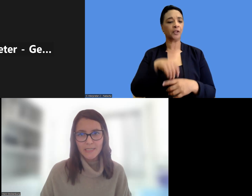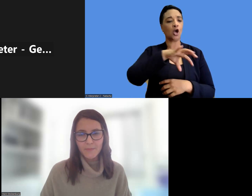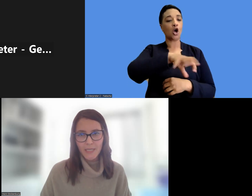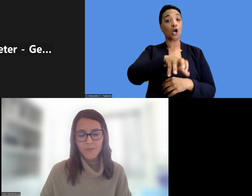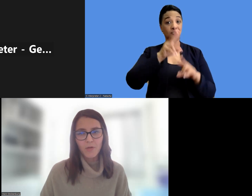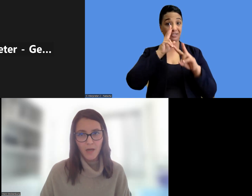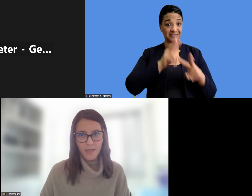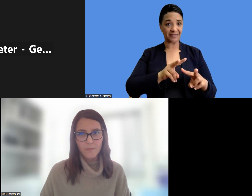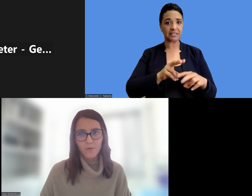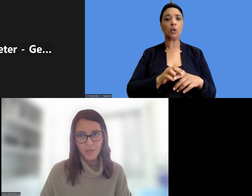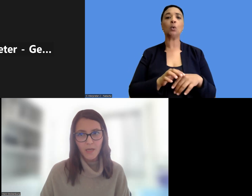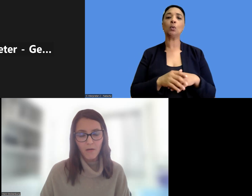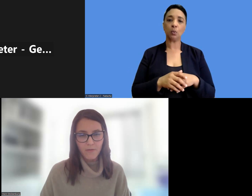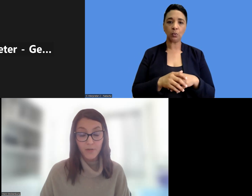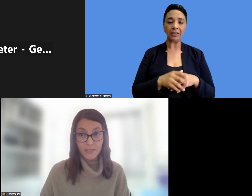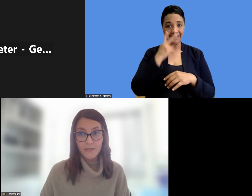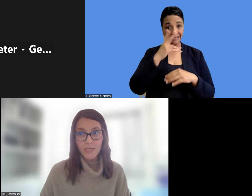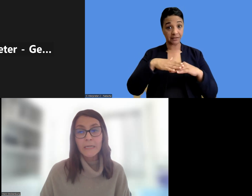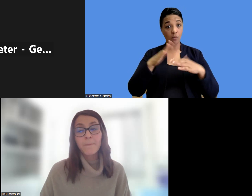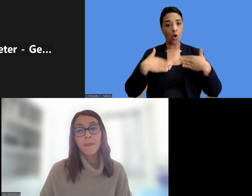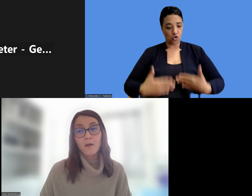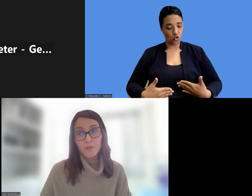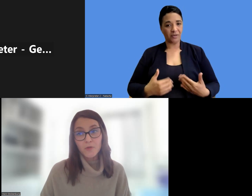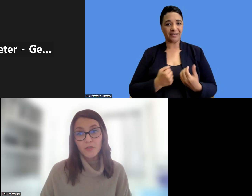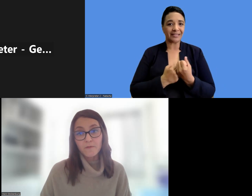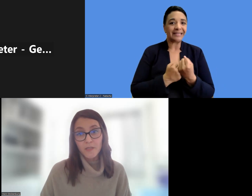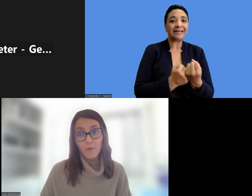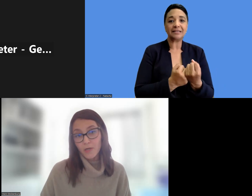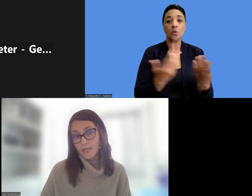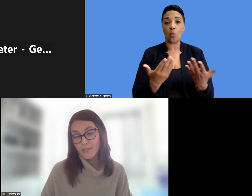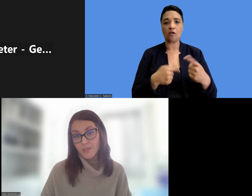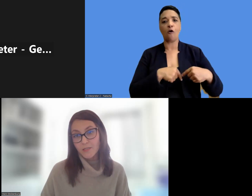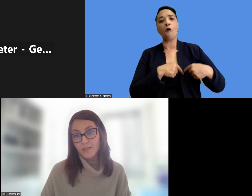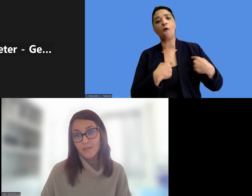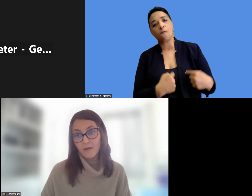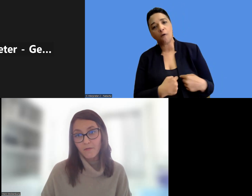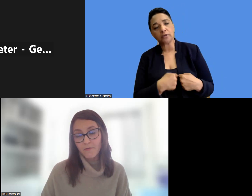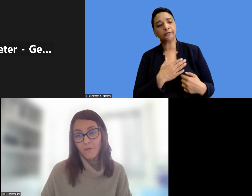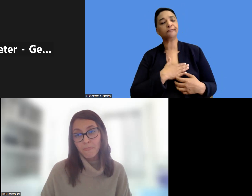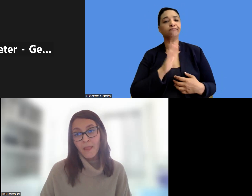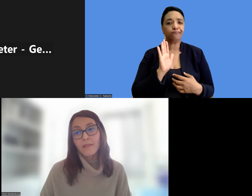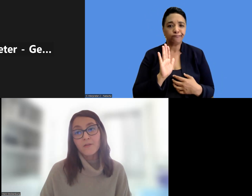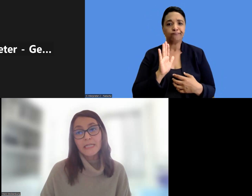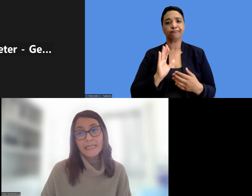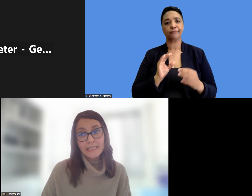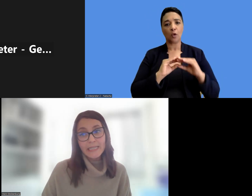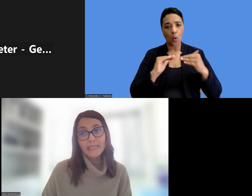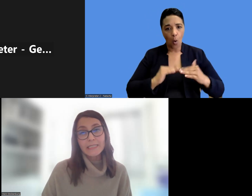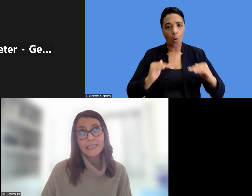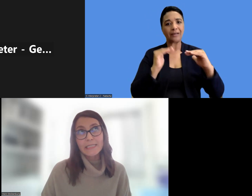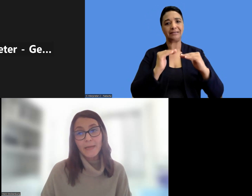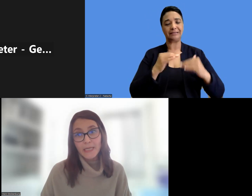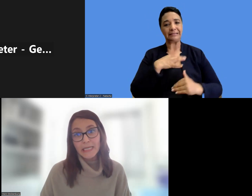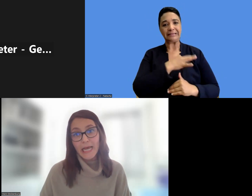humanitarian system keeps relying mostly on the voluntary contribution of some organizations and staff. And there is little that